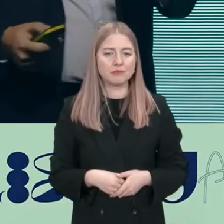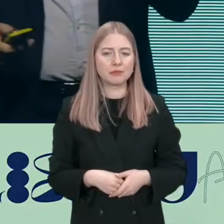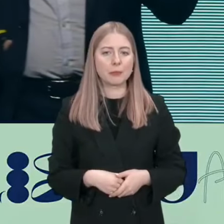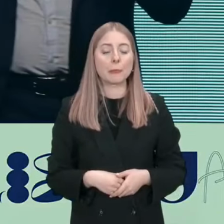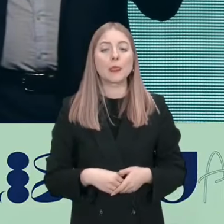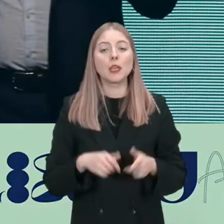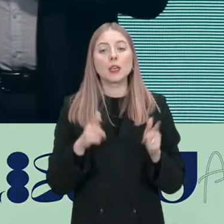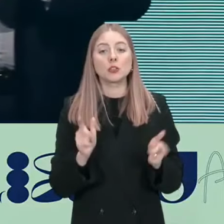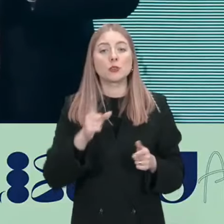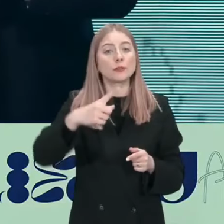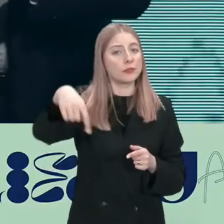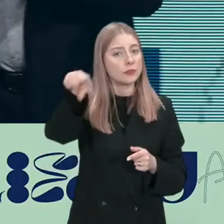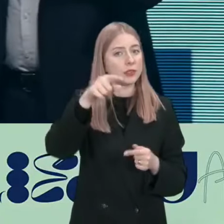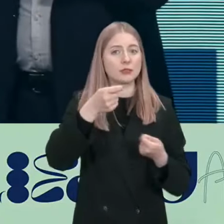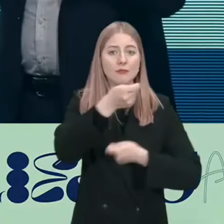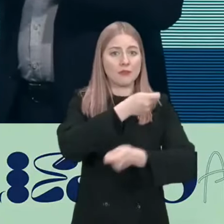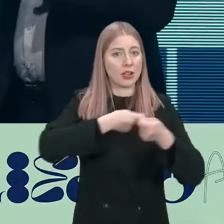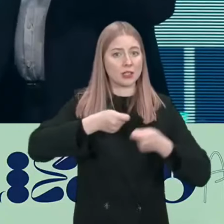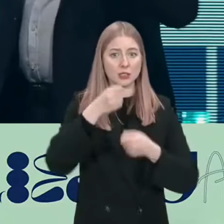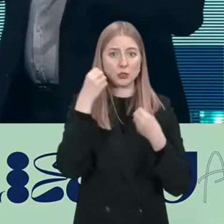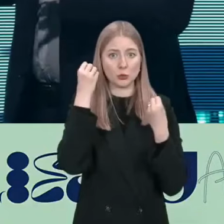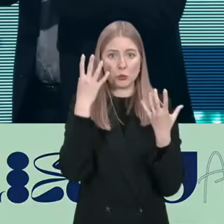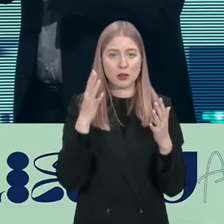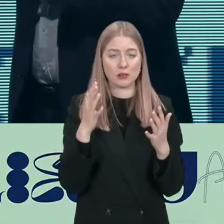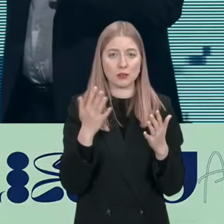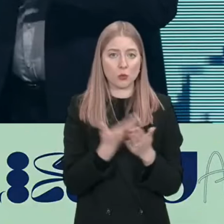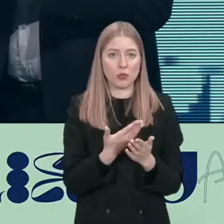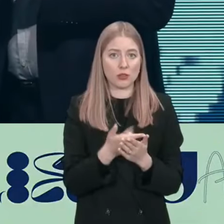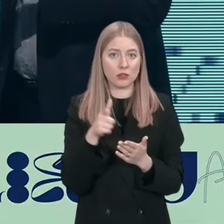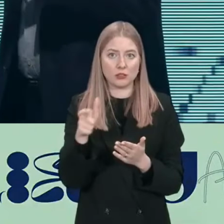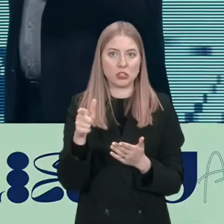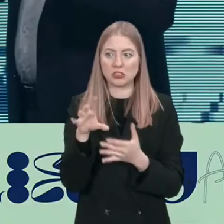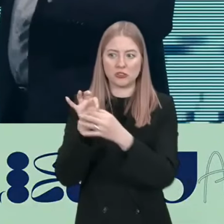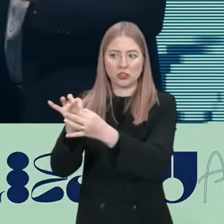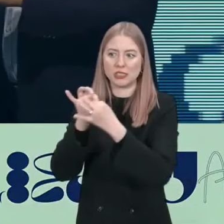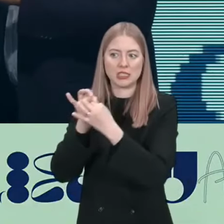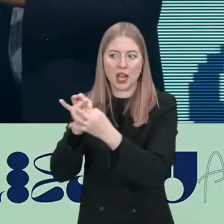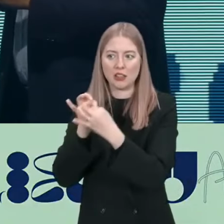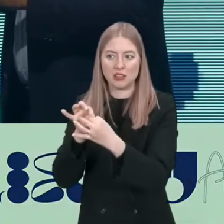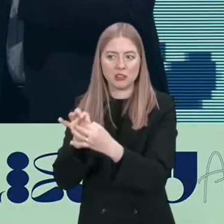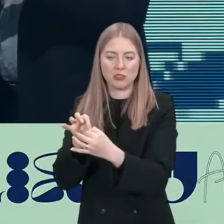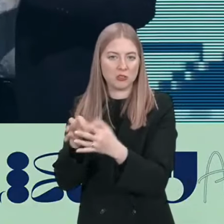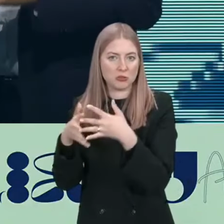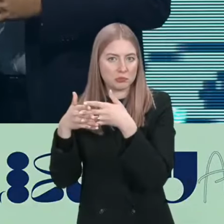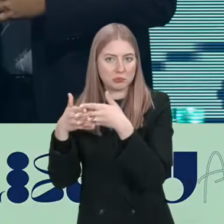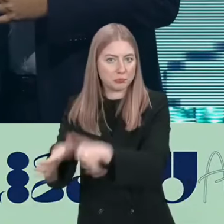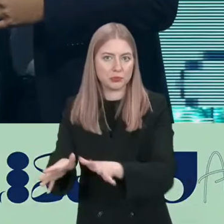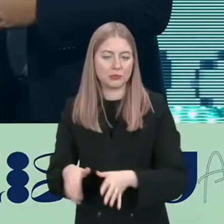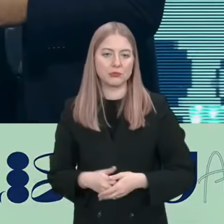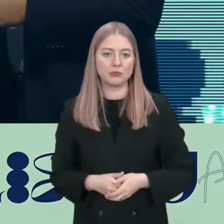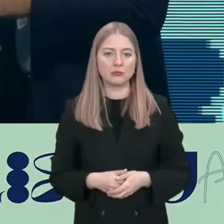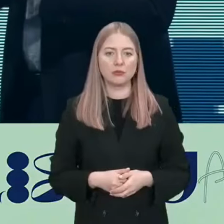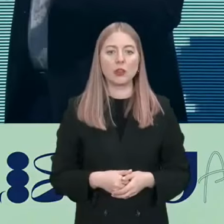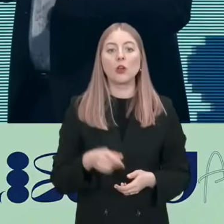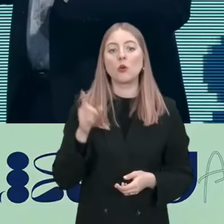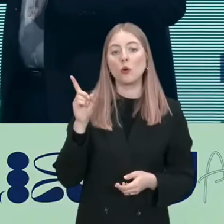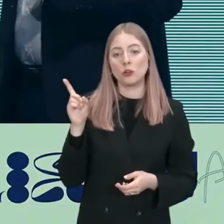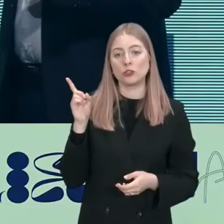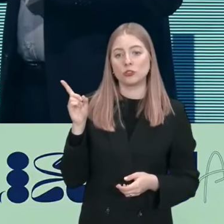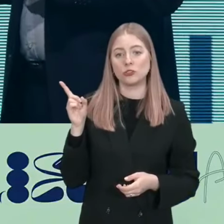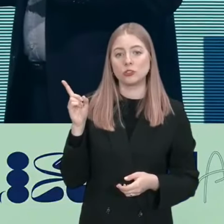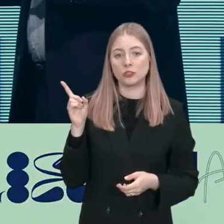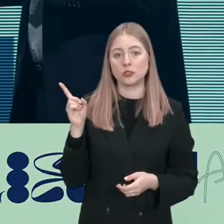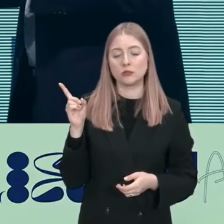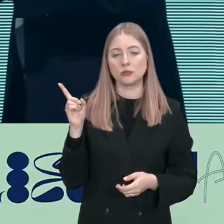right? So that, I suppose, is easier and within your line of scope, right? Line of sight. Then we have trade